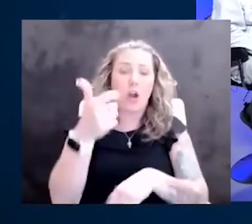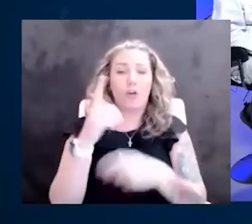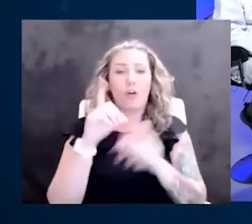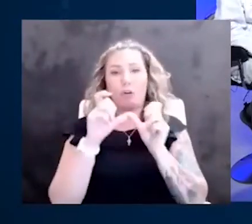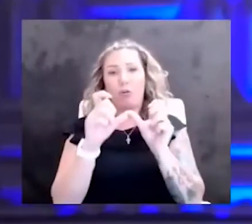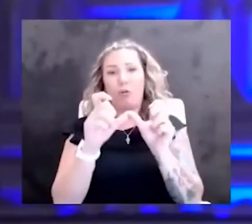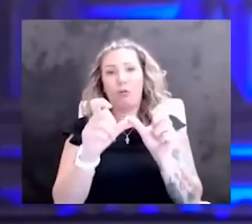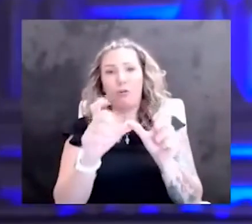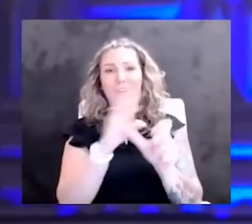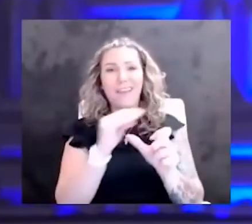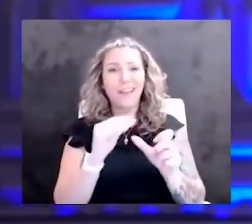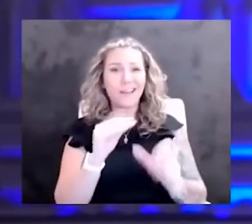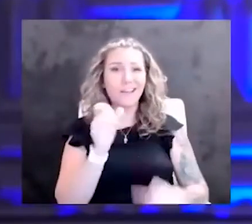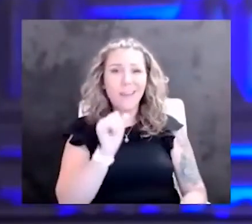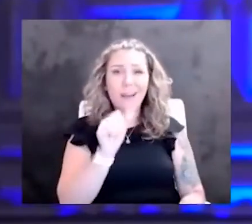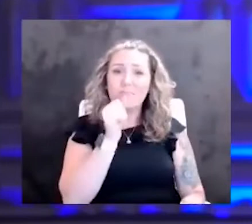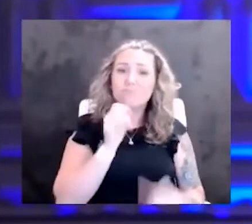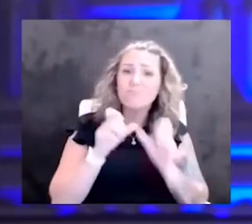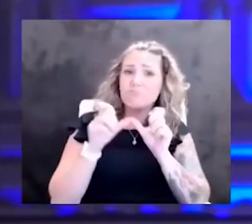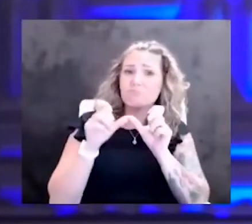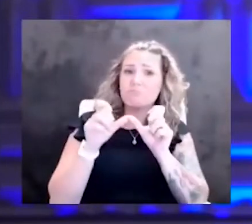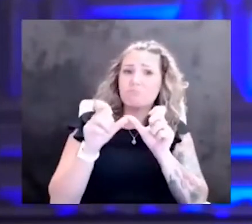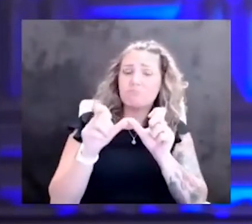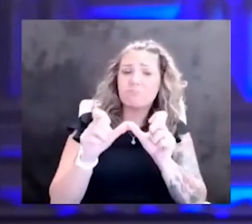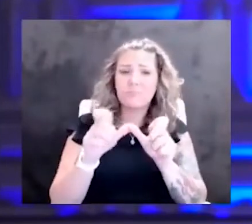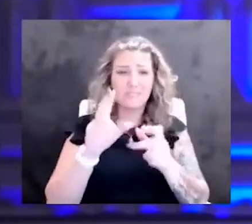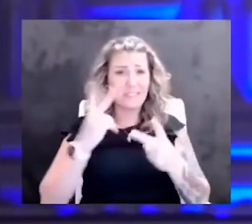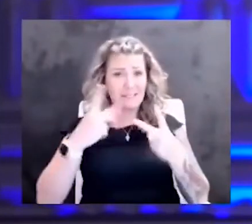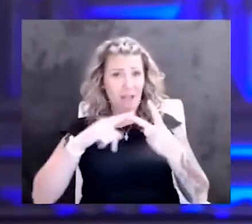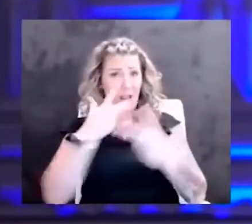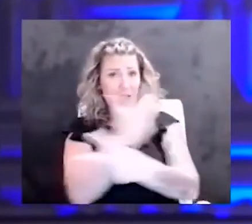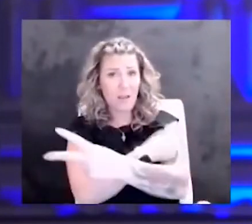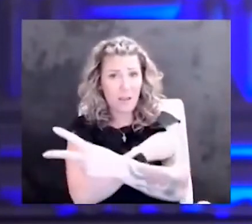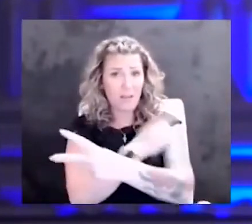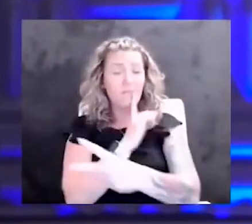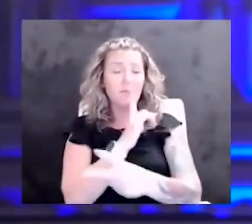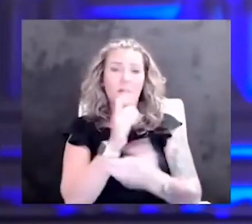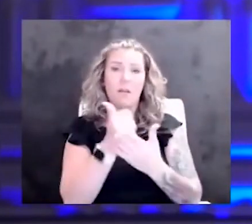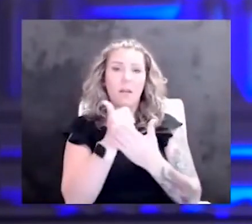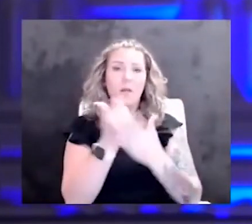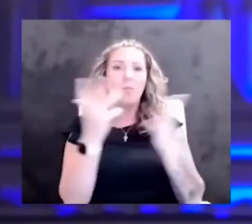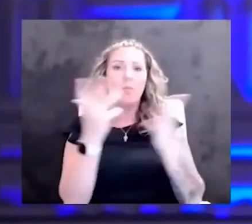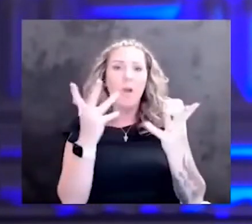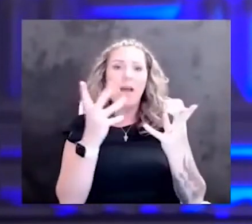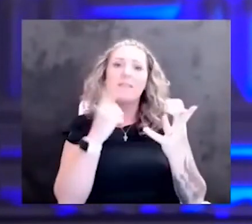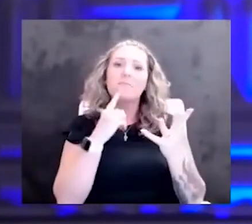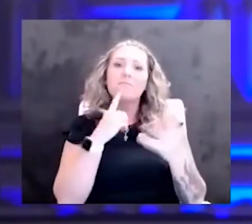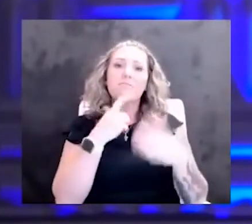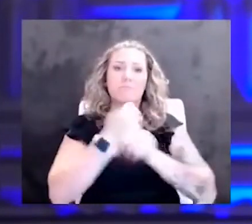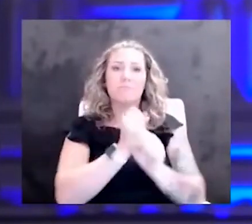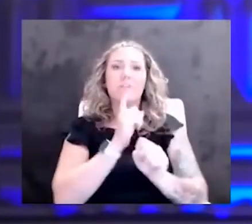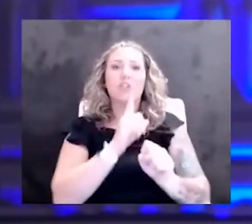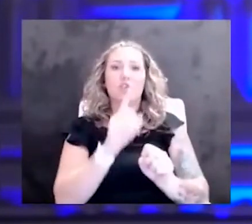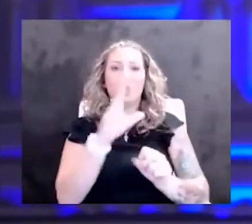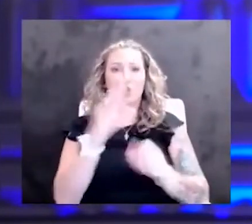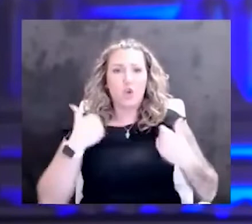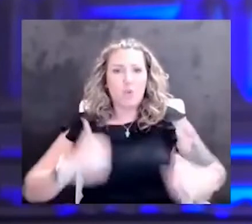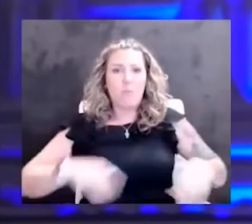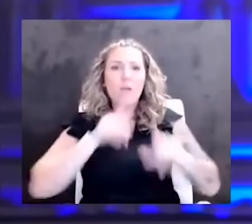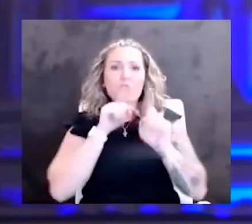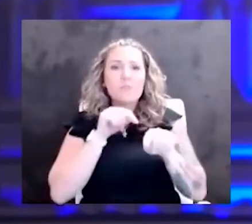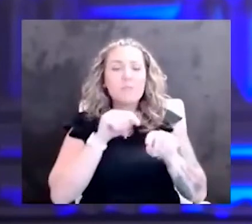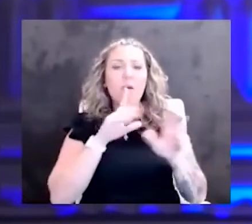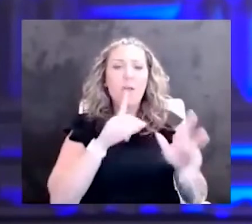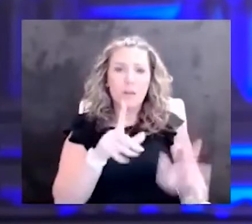durability. Getting that second dose is going to help cement that specialized immune response. So it's very important. We know that you do